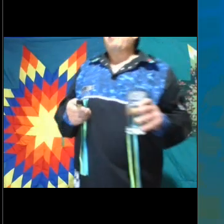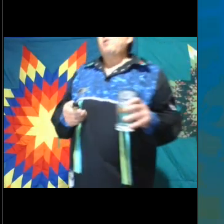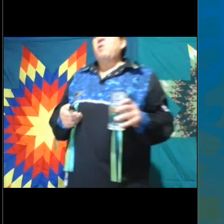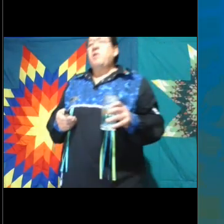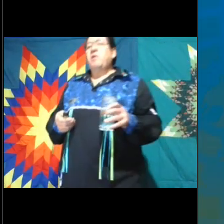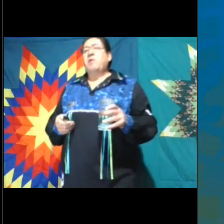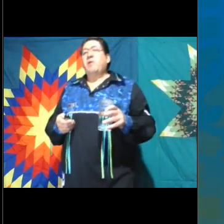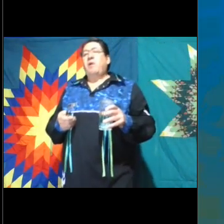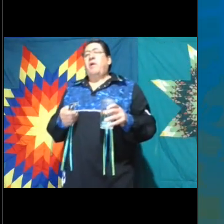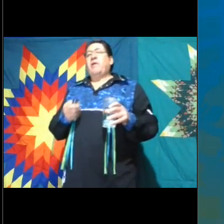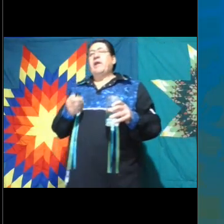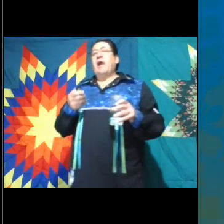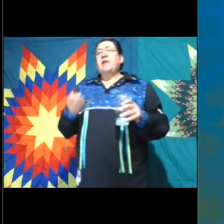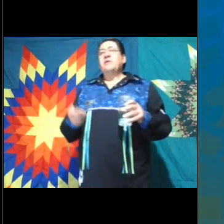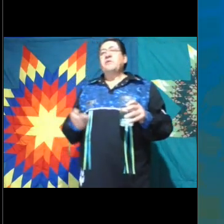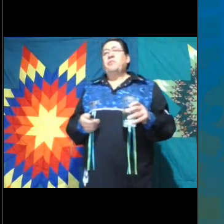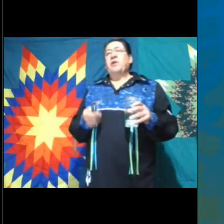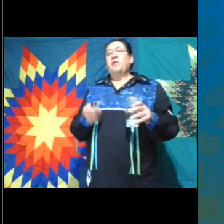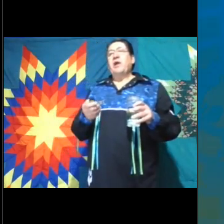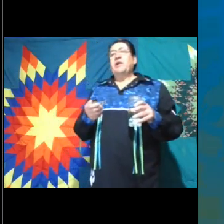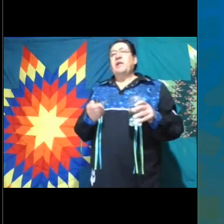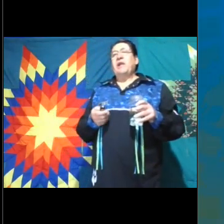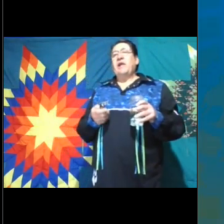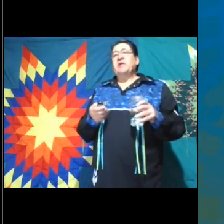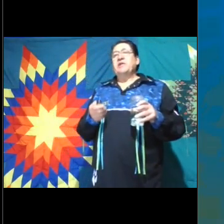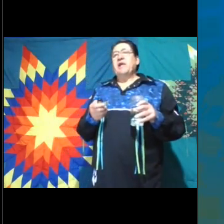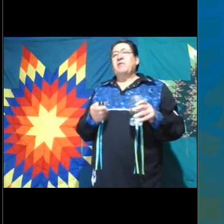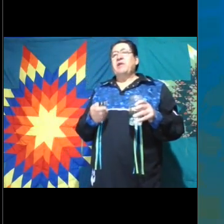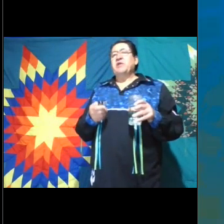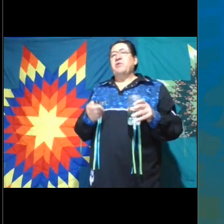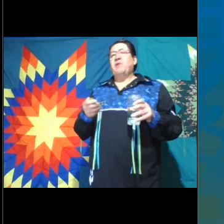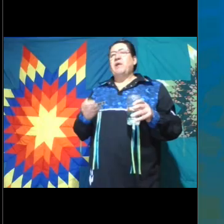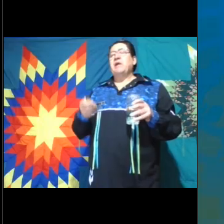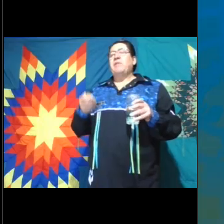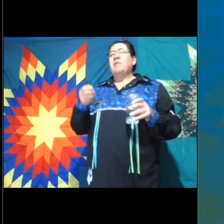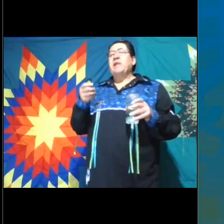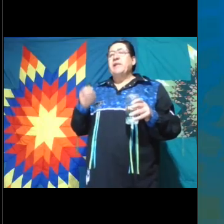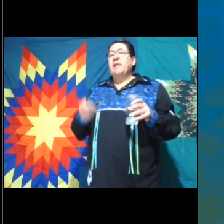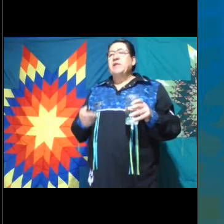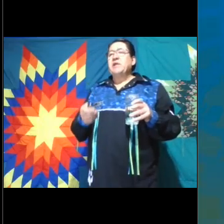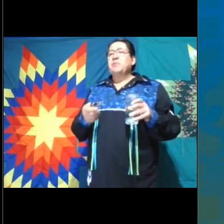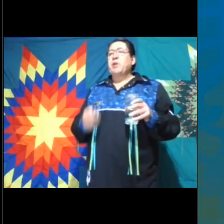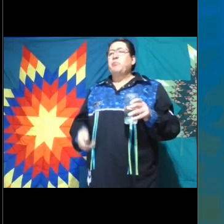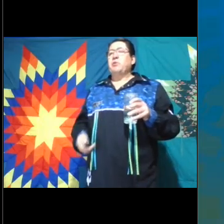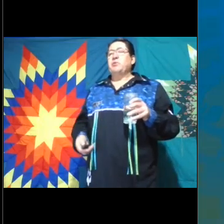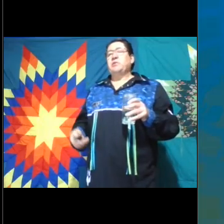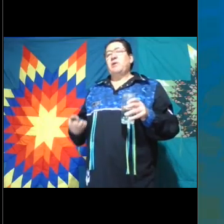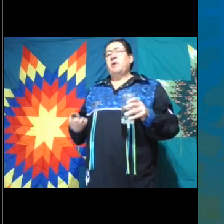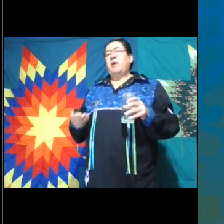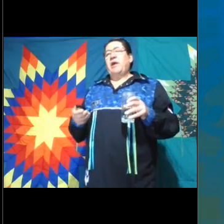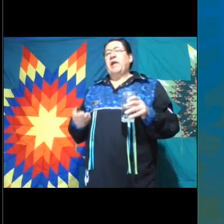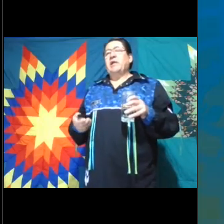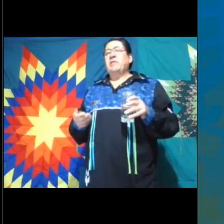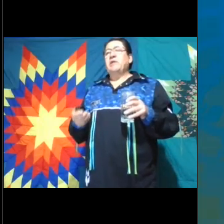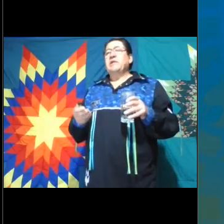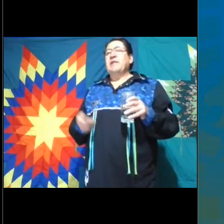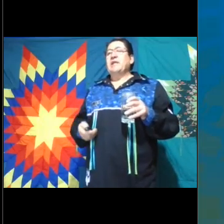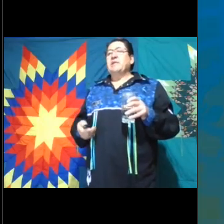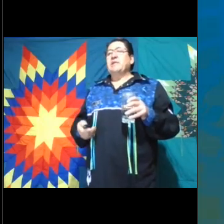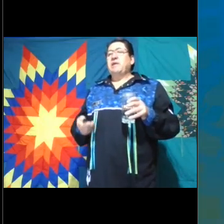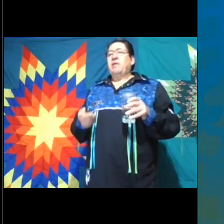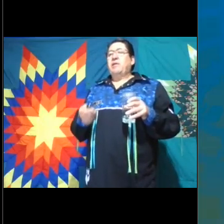And for the UNDRIP, the United Nations Declaration on the Rights of Indigenous Peoples, it